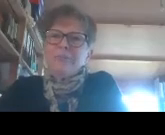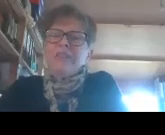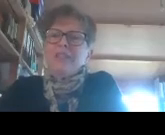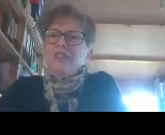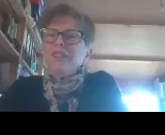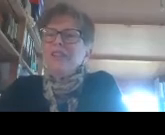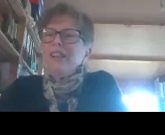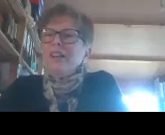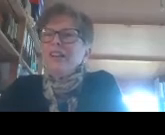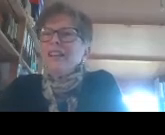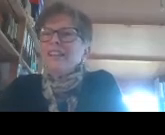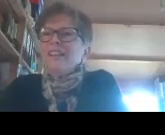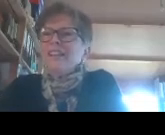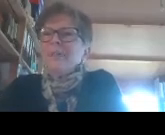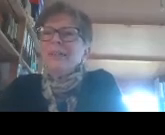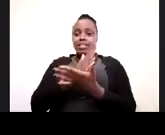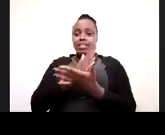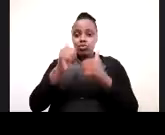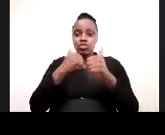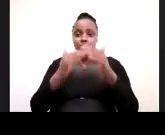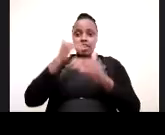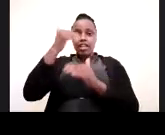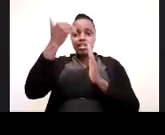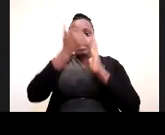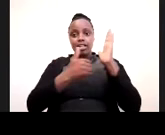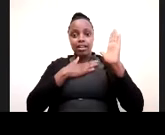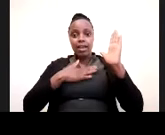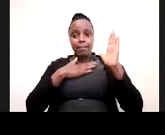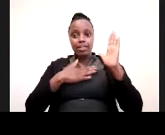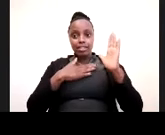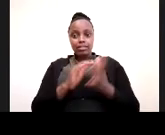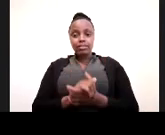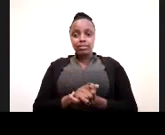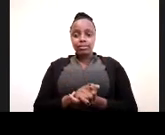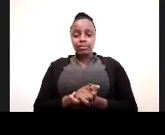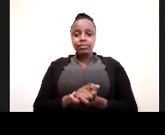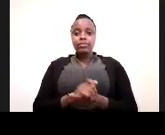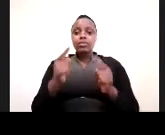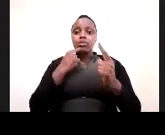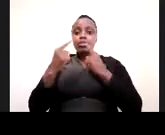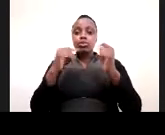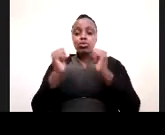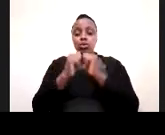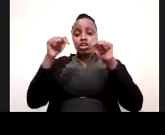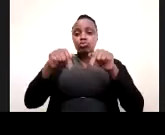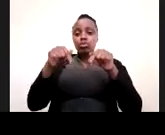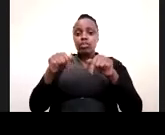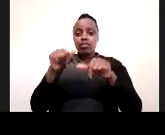important session. Next slide, please. I'll be talking to you today on behalf of